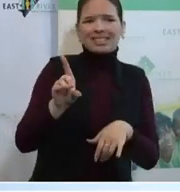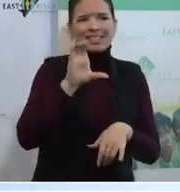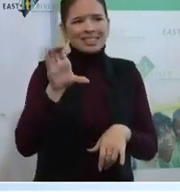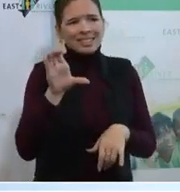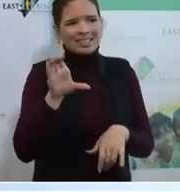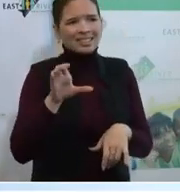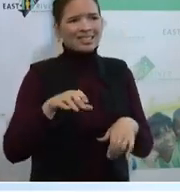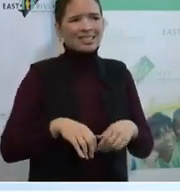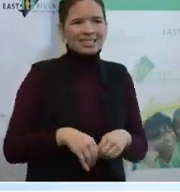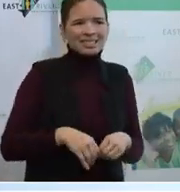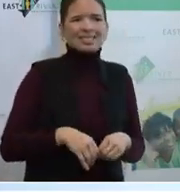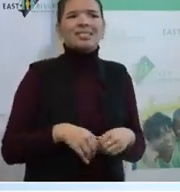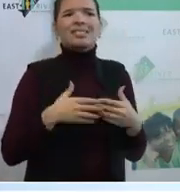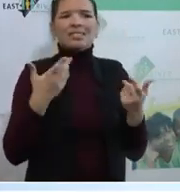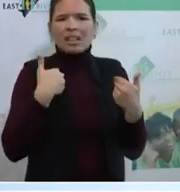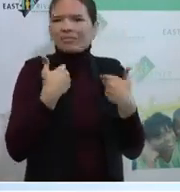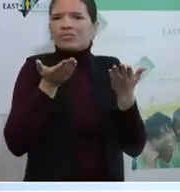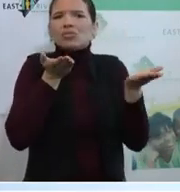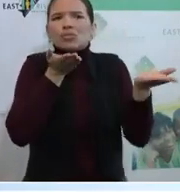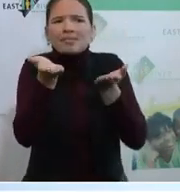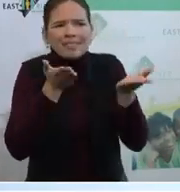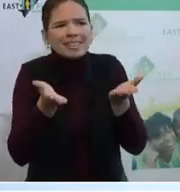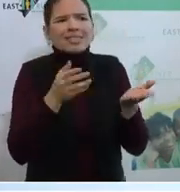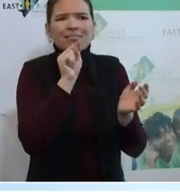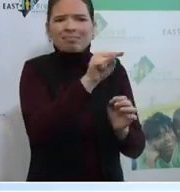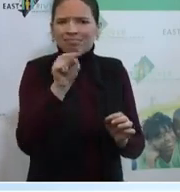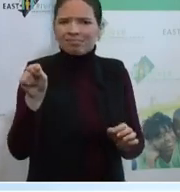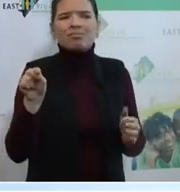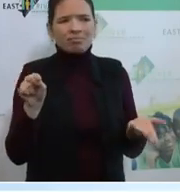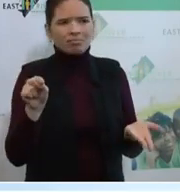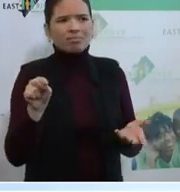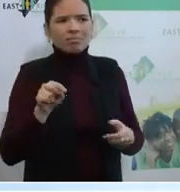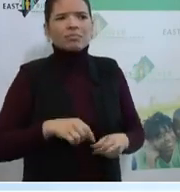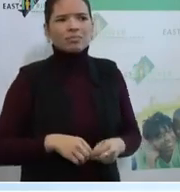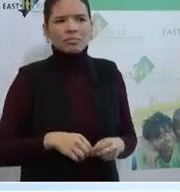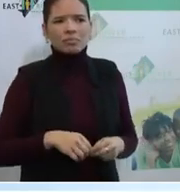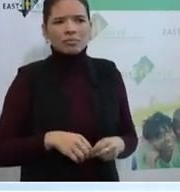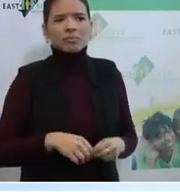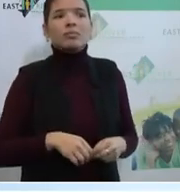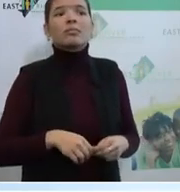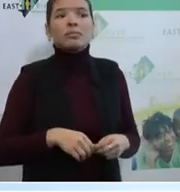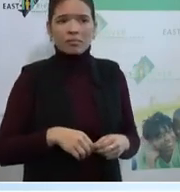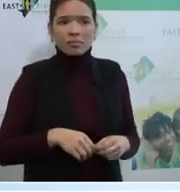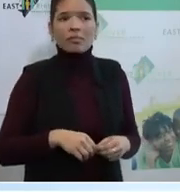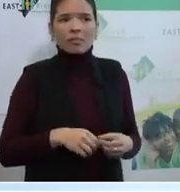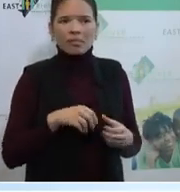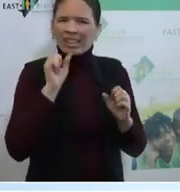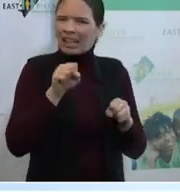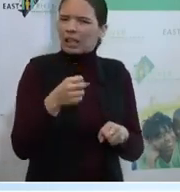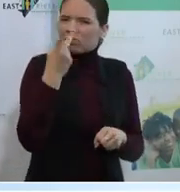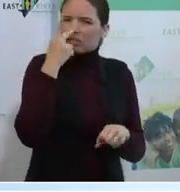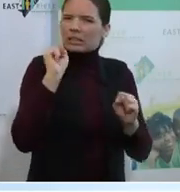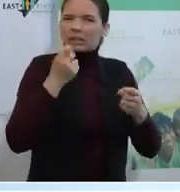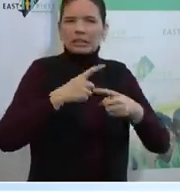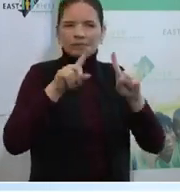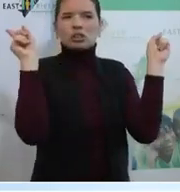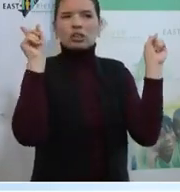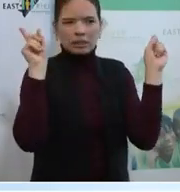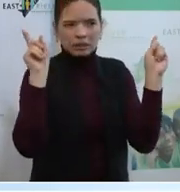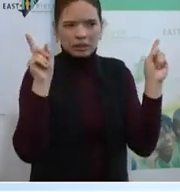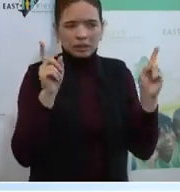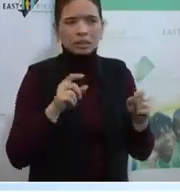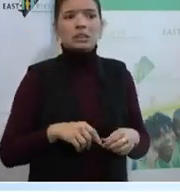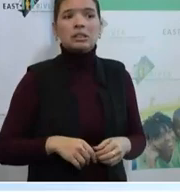years ago because that could make a difference. People were spending $30 a month per kid to put their kid on the bus, but Kids Ride Free took